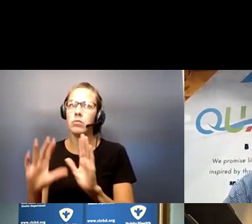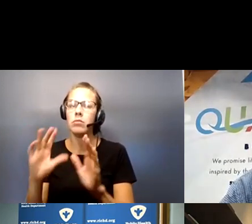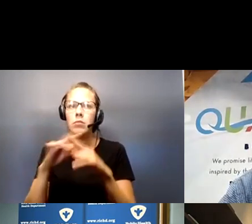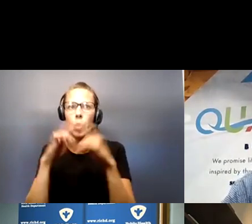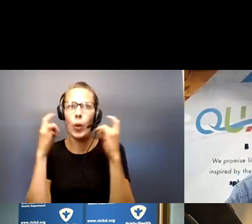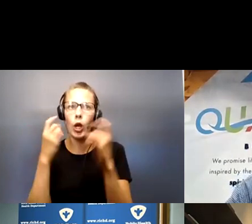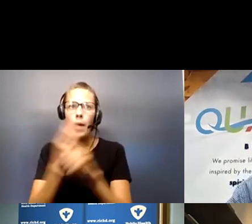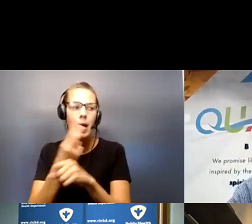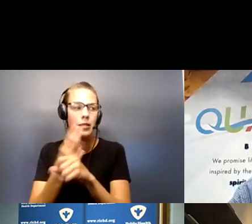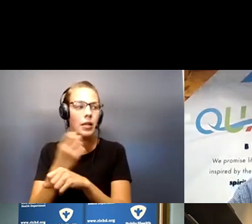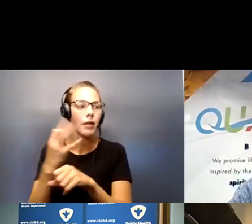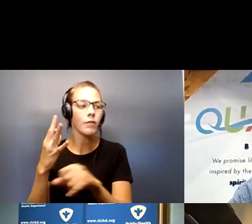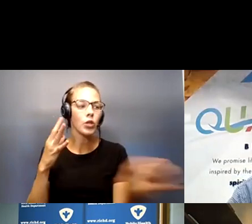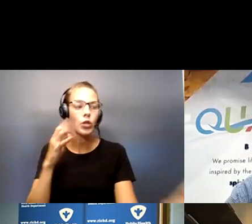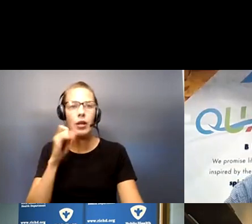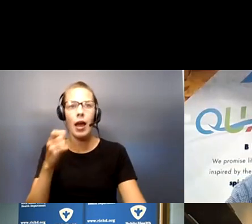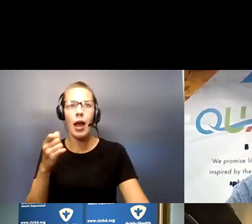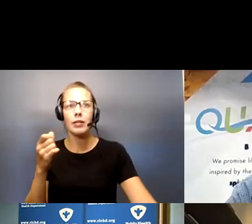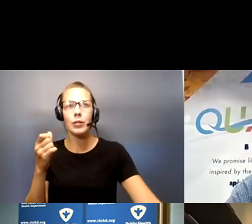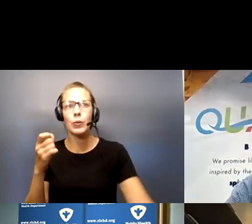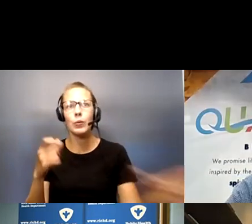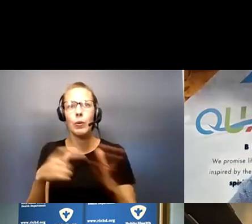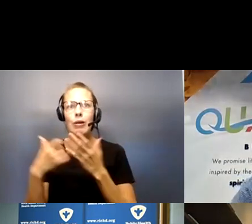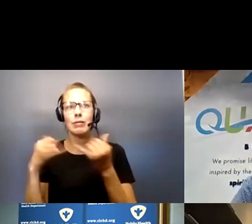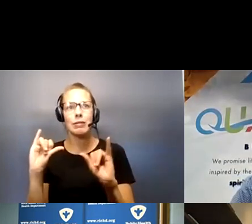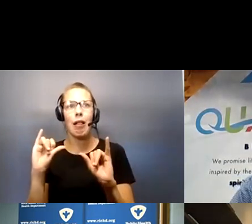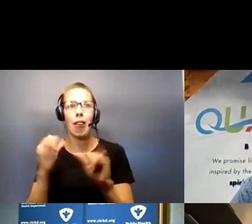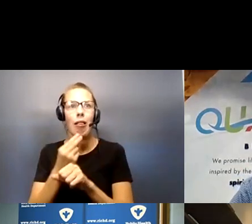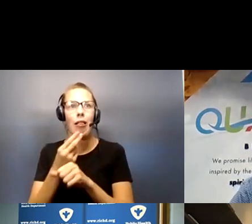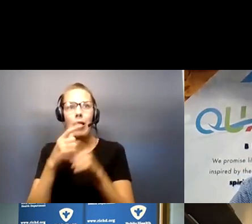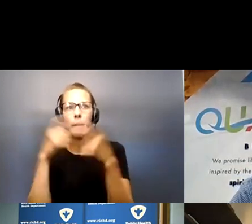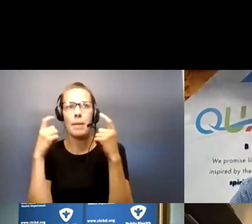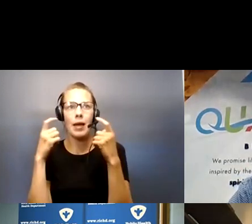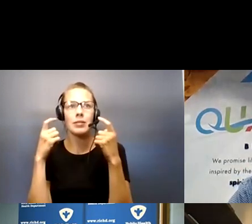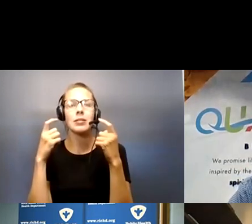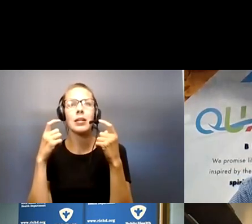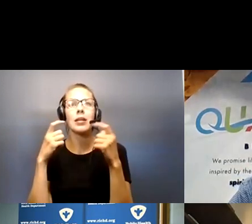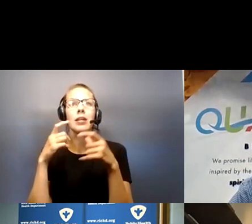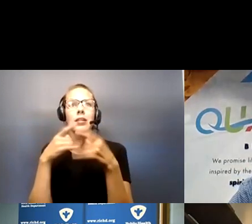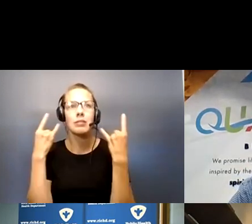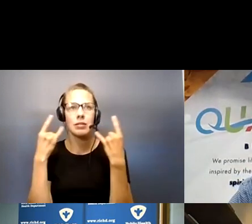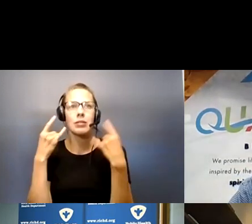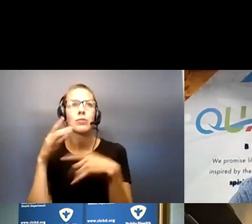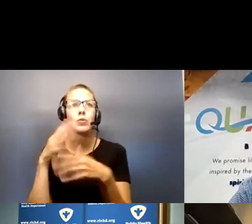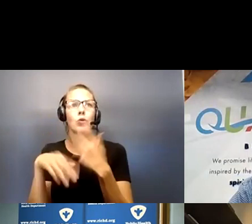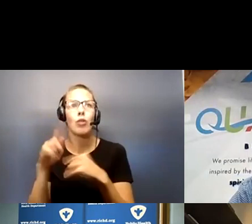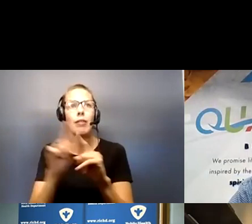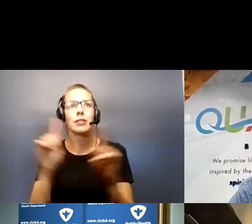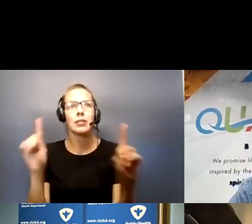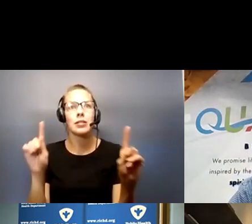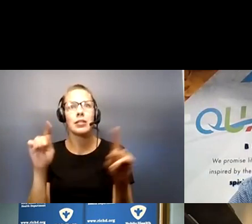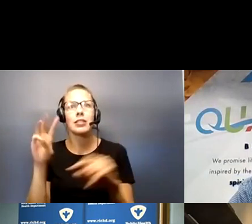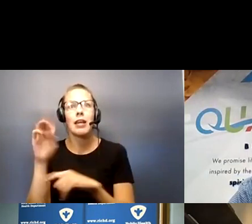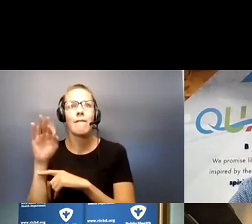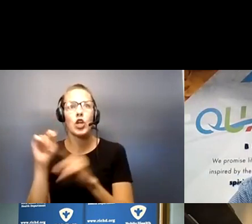Even if you're not required to do so, you can still choose to wear a mask. Social distance, keep that 6-foot distance between yourself and